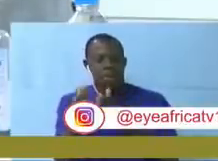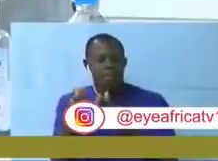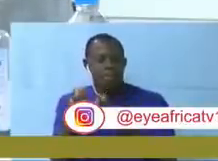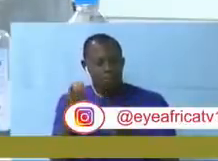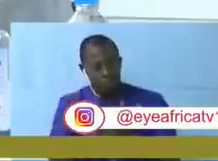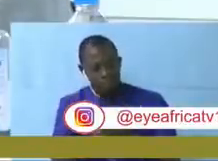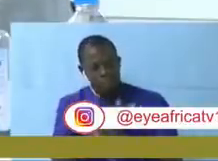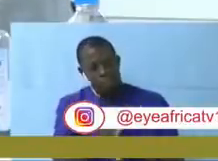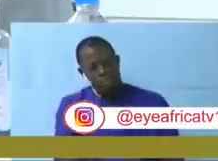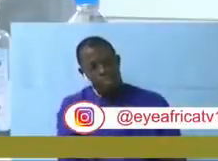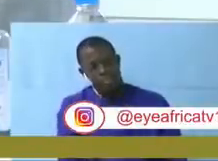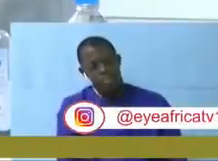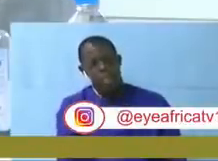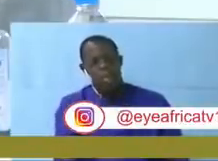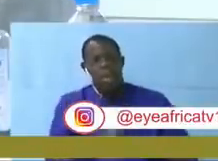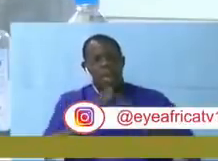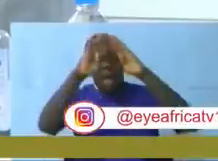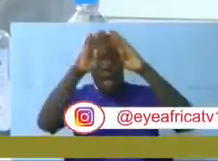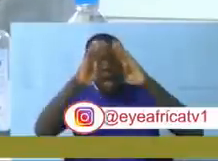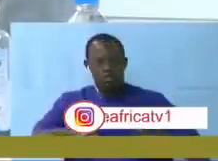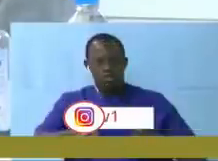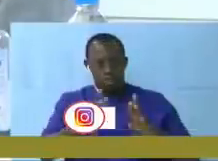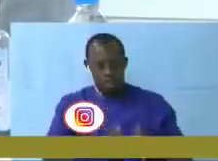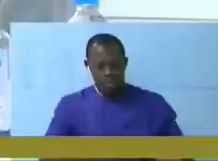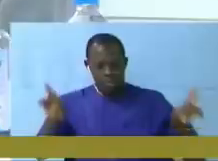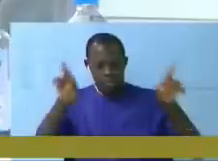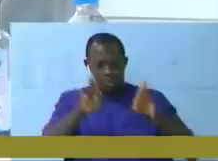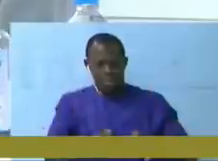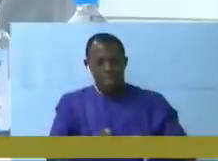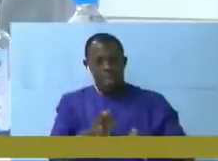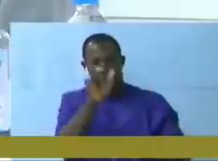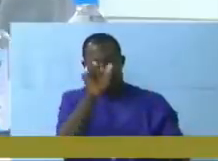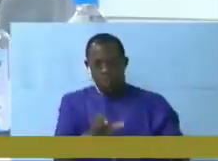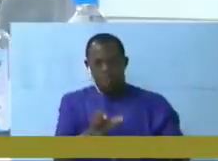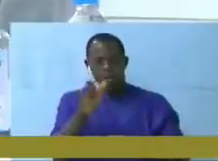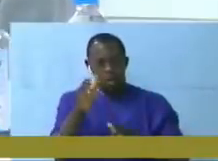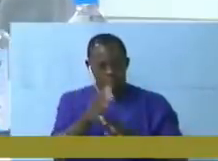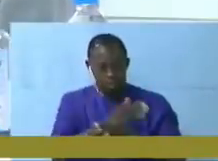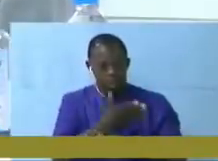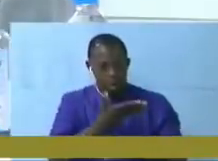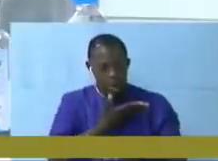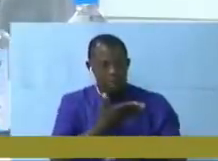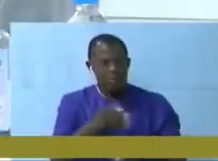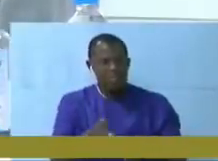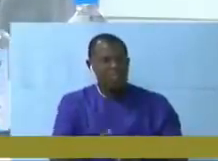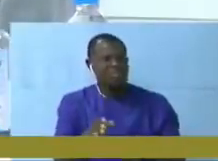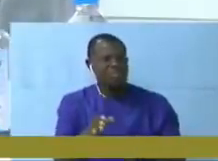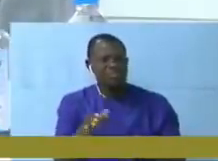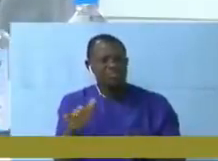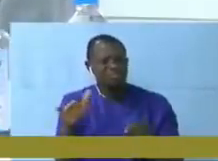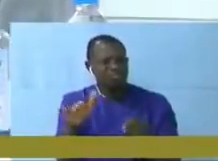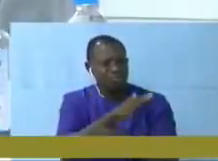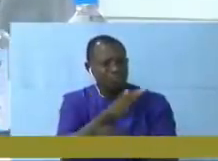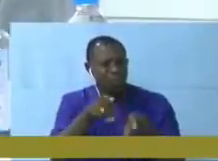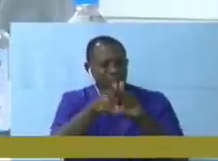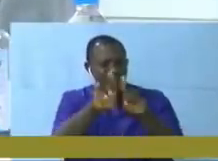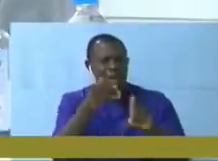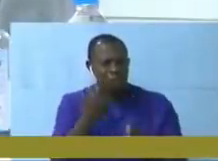the House of Representatives was filled by people of low caliber.